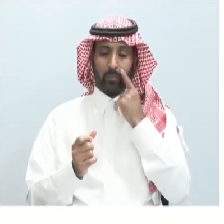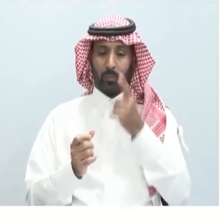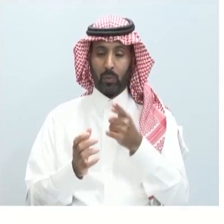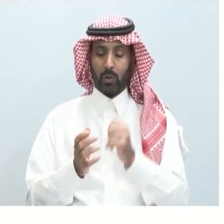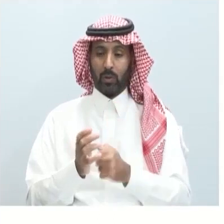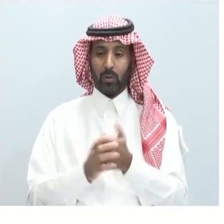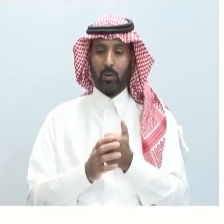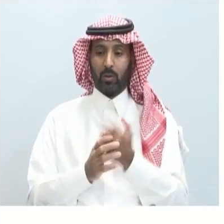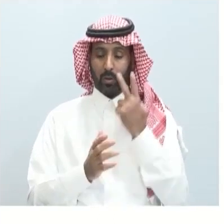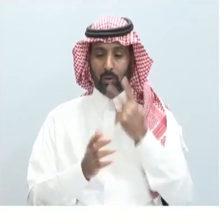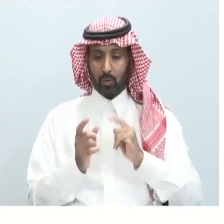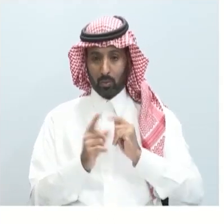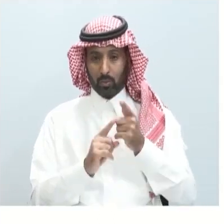potential.